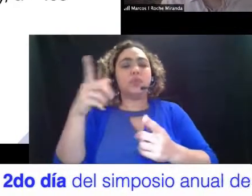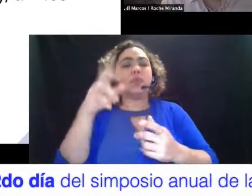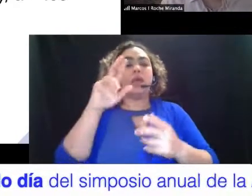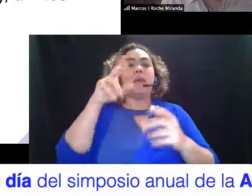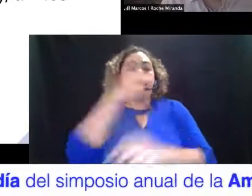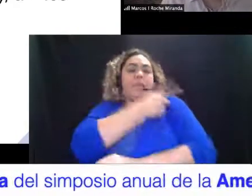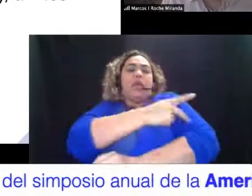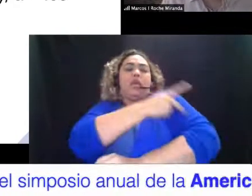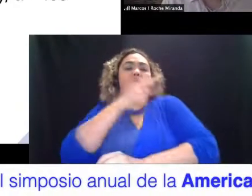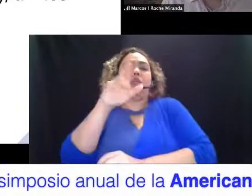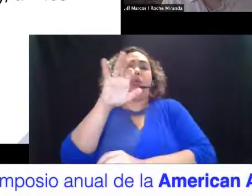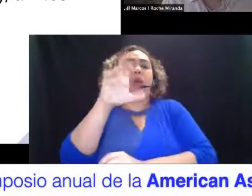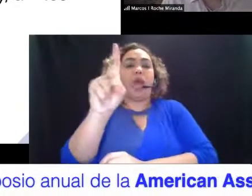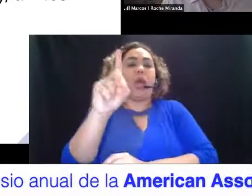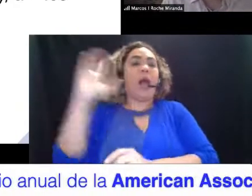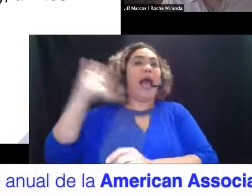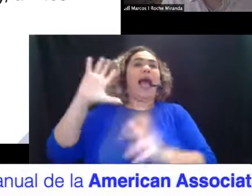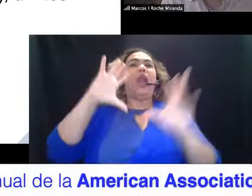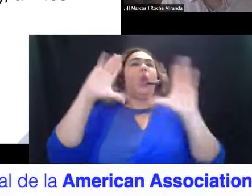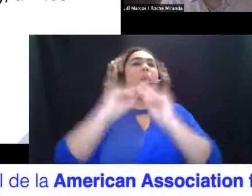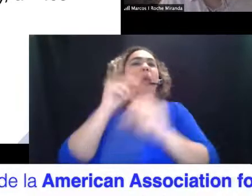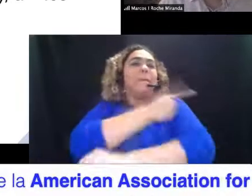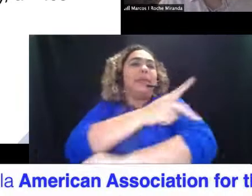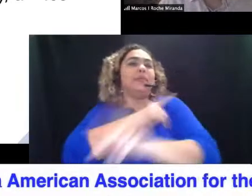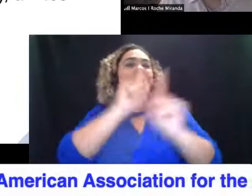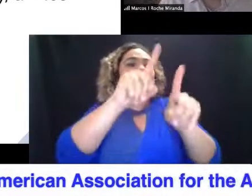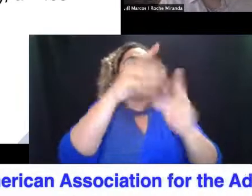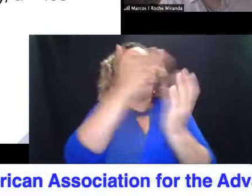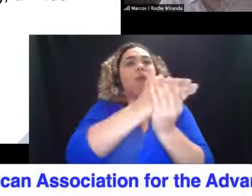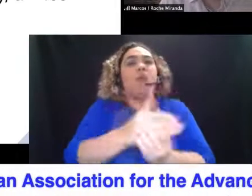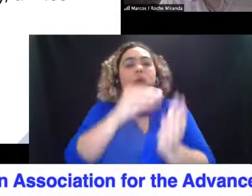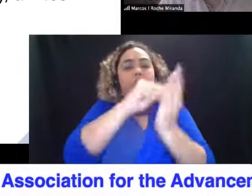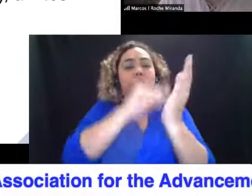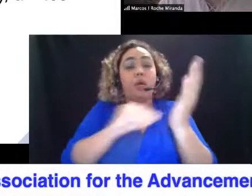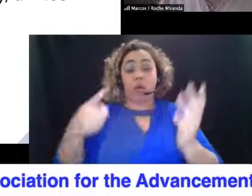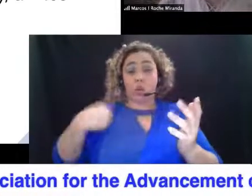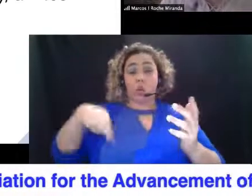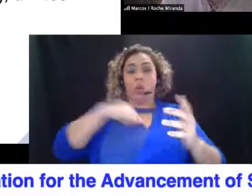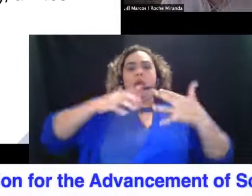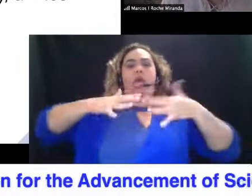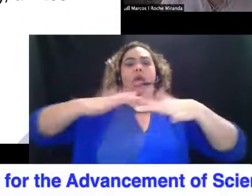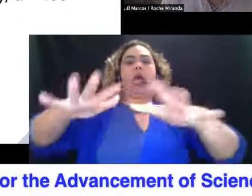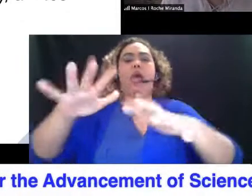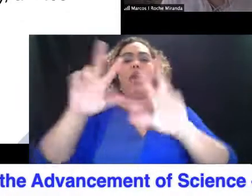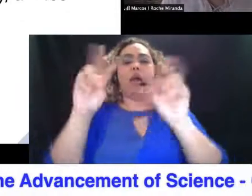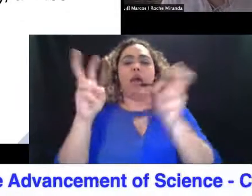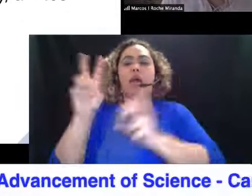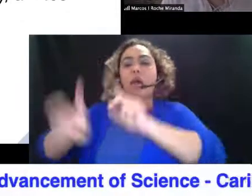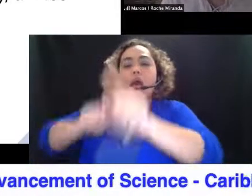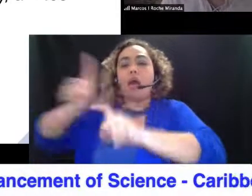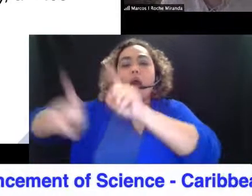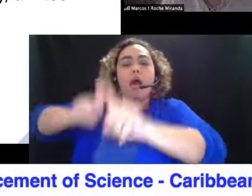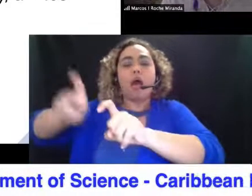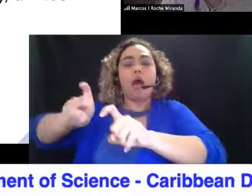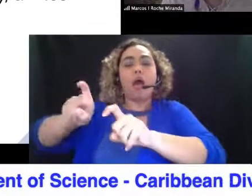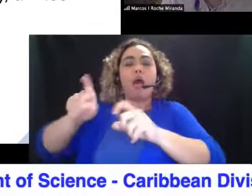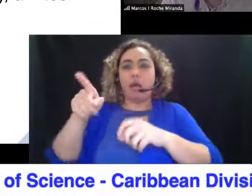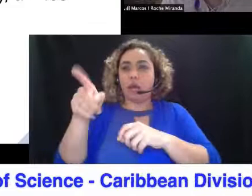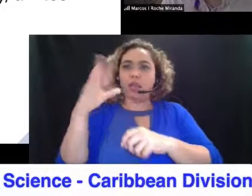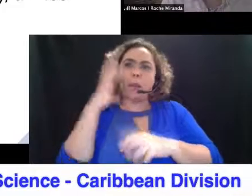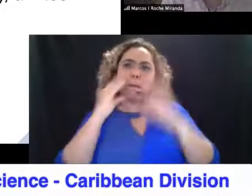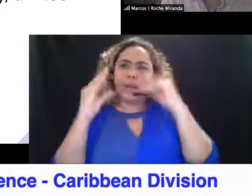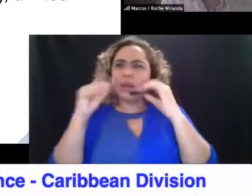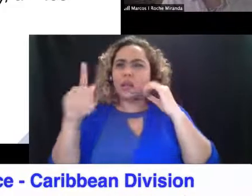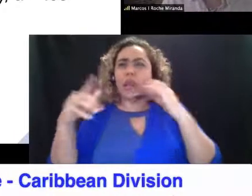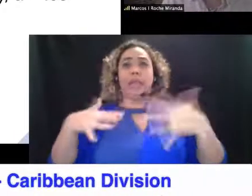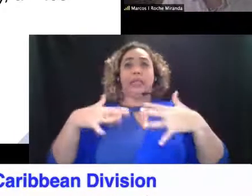data, which we used for the study. This ataque de nervios questionnaire assessed the subject's experiences of